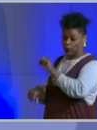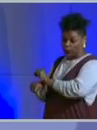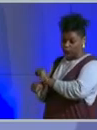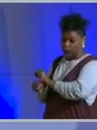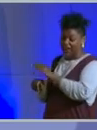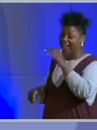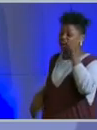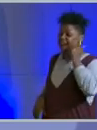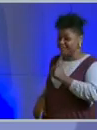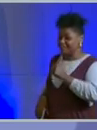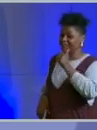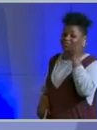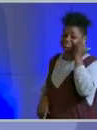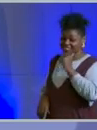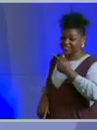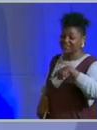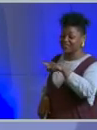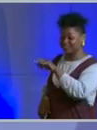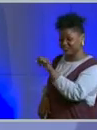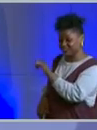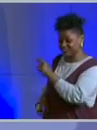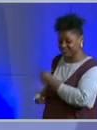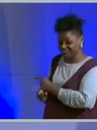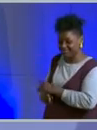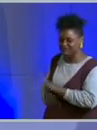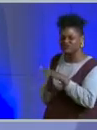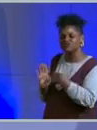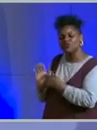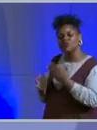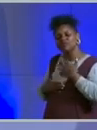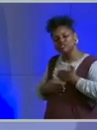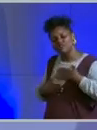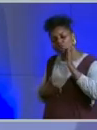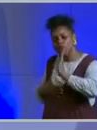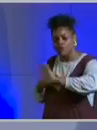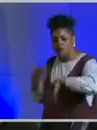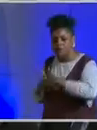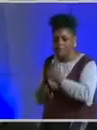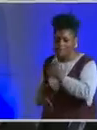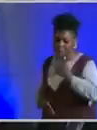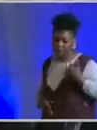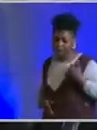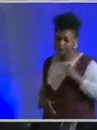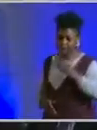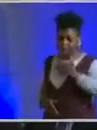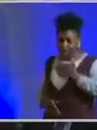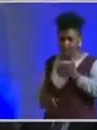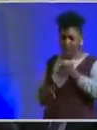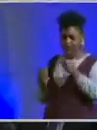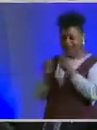too. So I hope you will join me in showing appreciation for all of the members of the Bowser Cabinet.